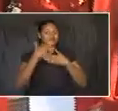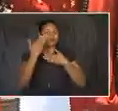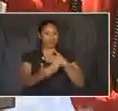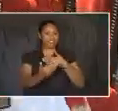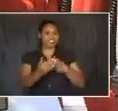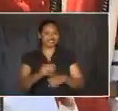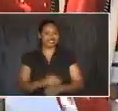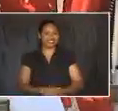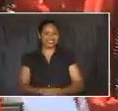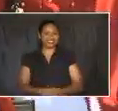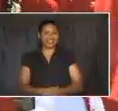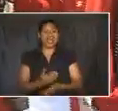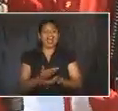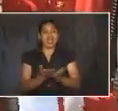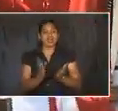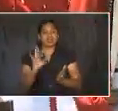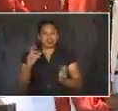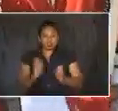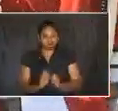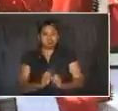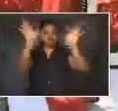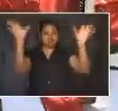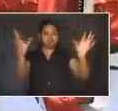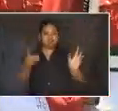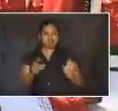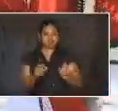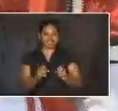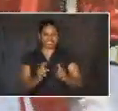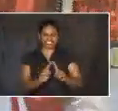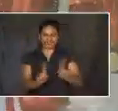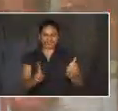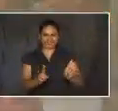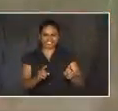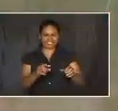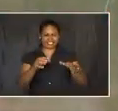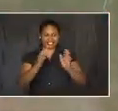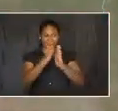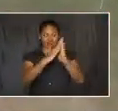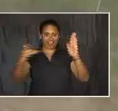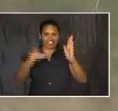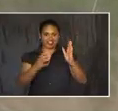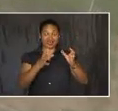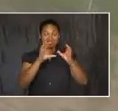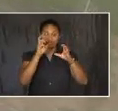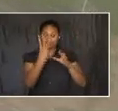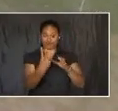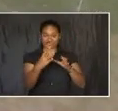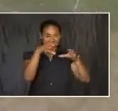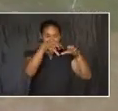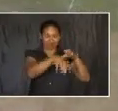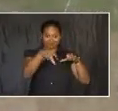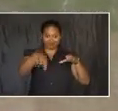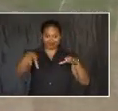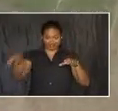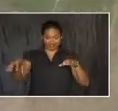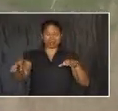can Nava Kavamoleta, Rosang of Ulodua, a ticket to the Bengravi, Katababana Kinabolebu, the Belutek Mongosa, the commanding